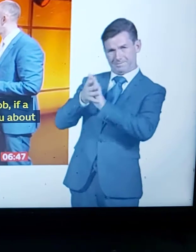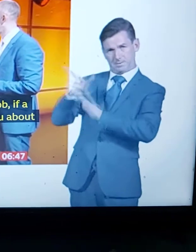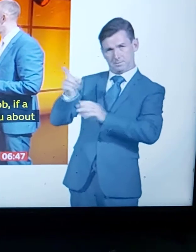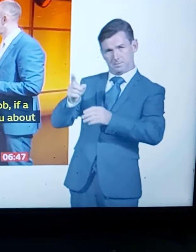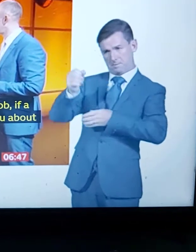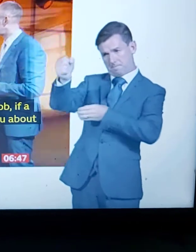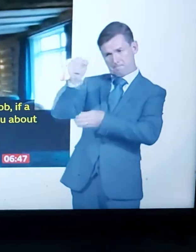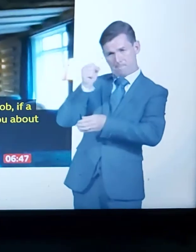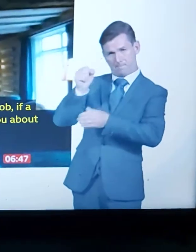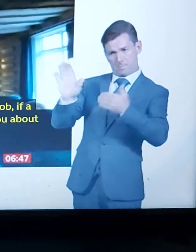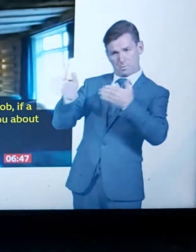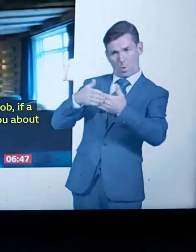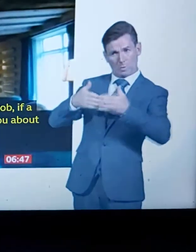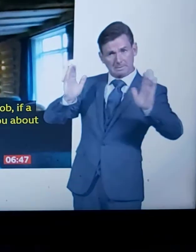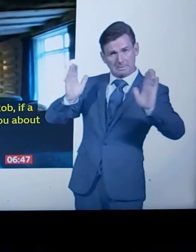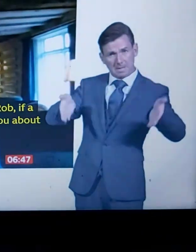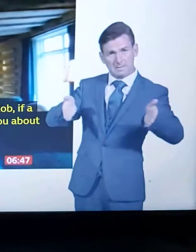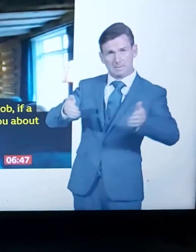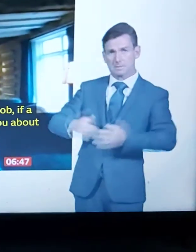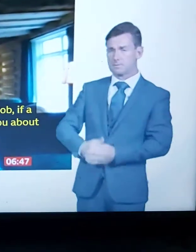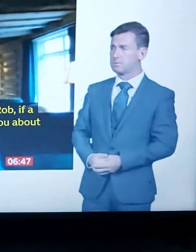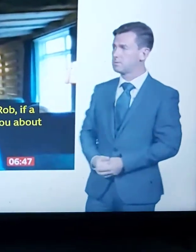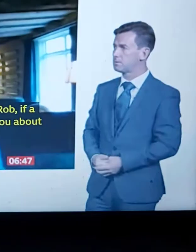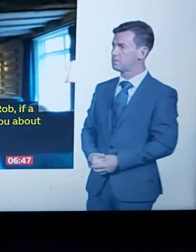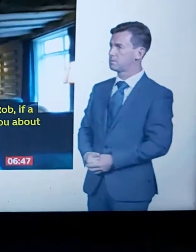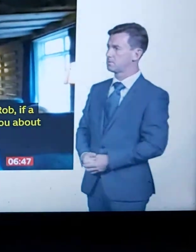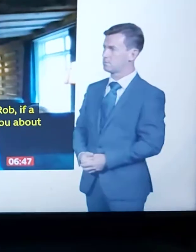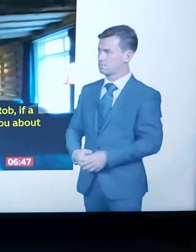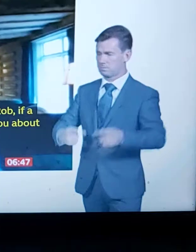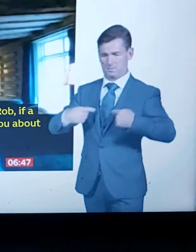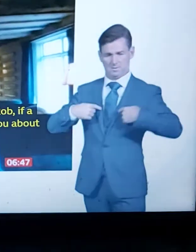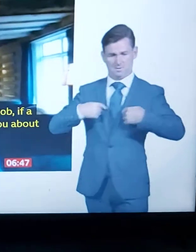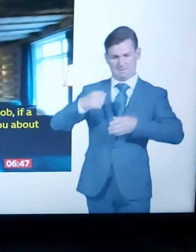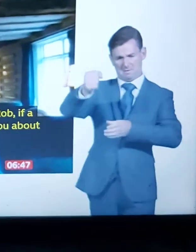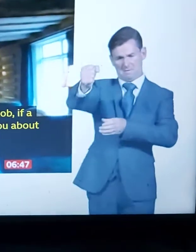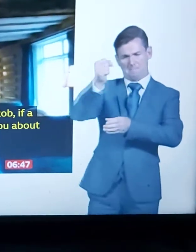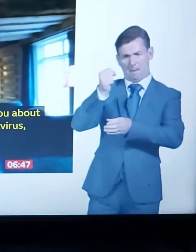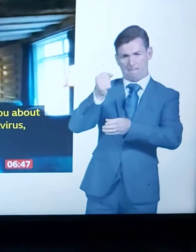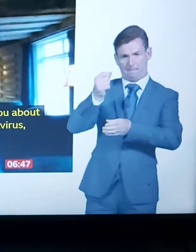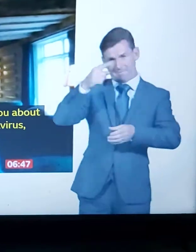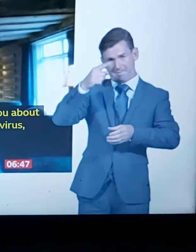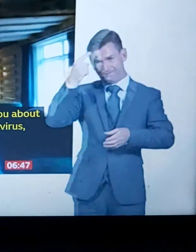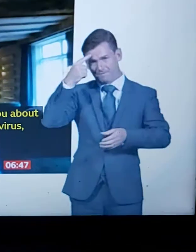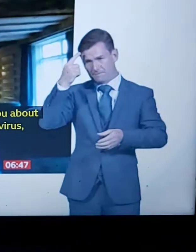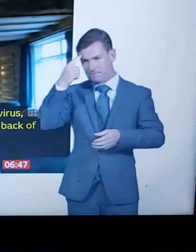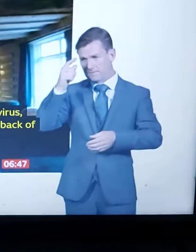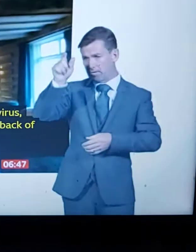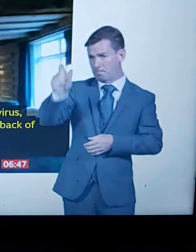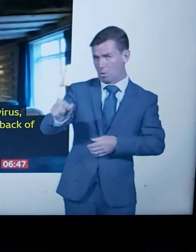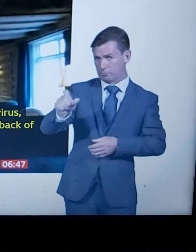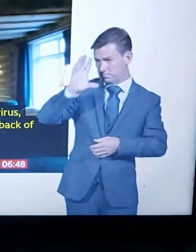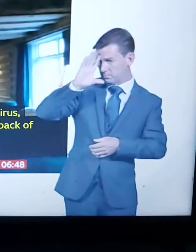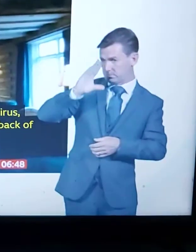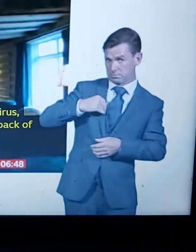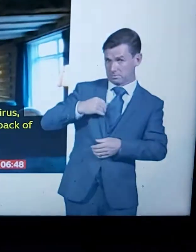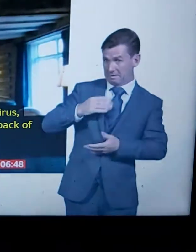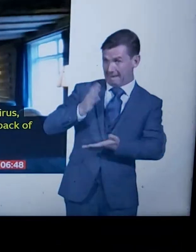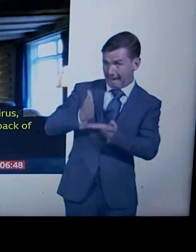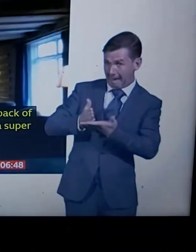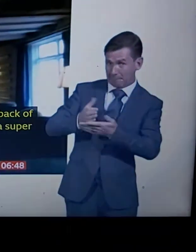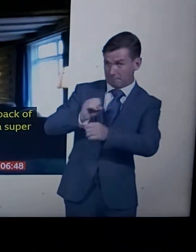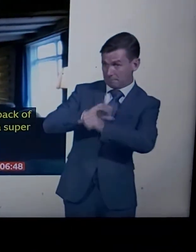I think maybe for 24 hours and give a super deep clean and, you know, make sure everything's properly sanitised and perhaps test the staff, do whatever we